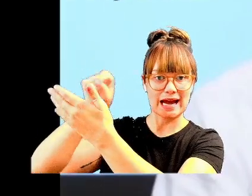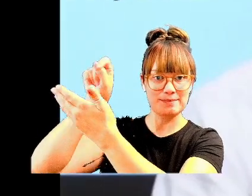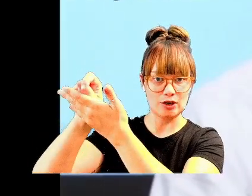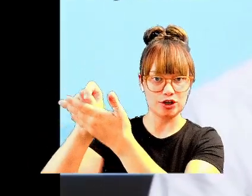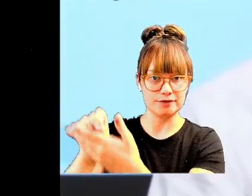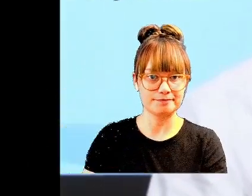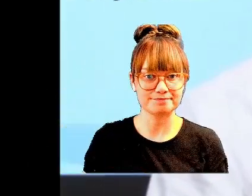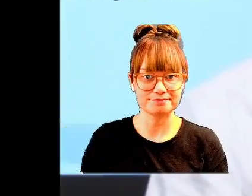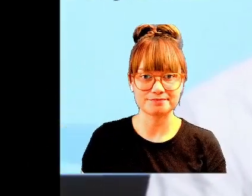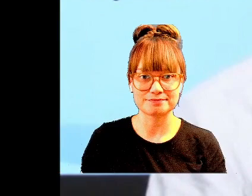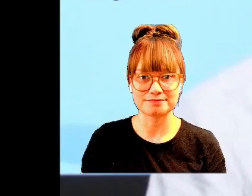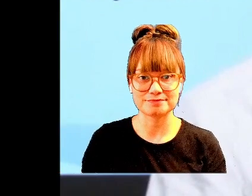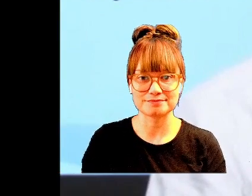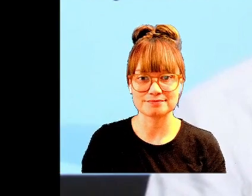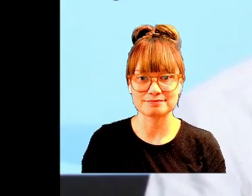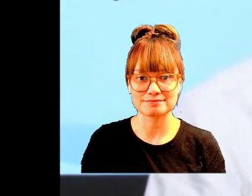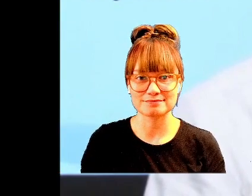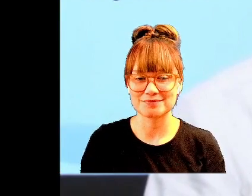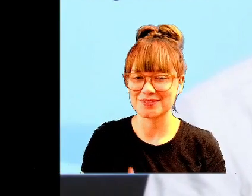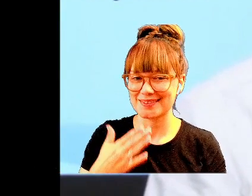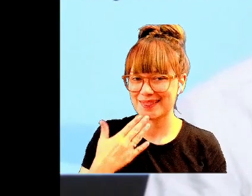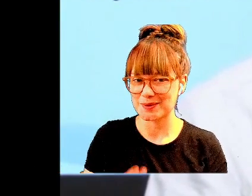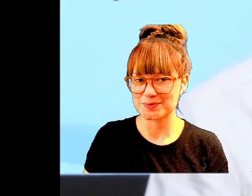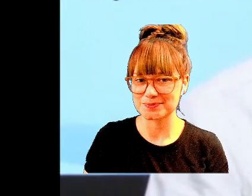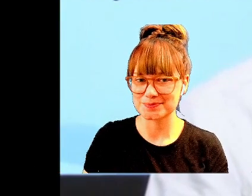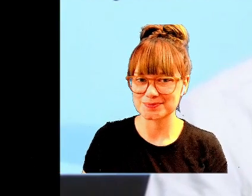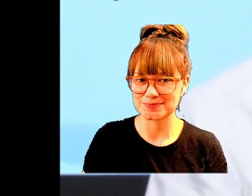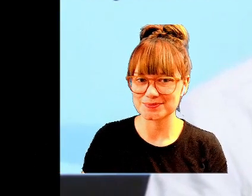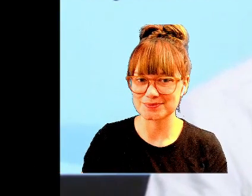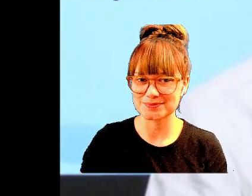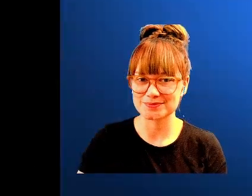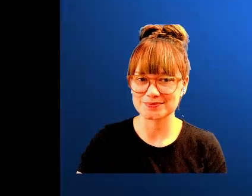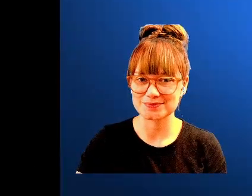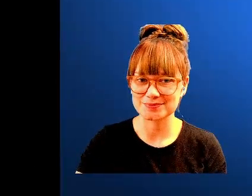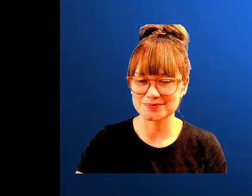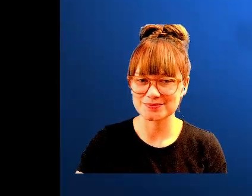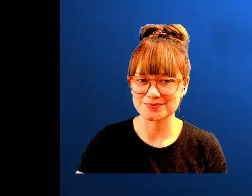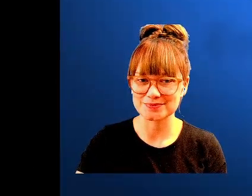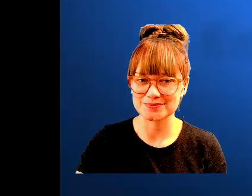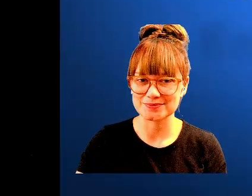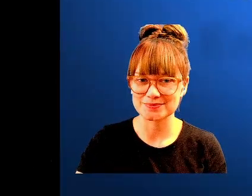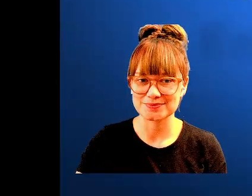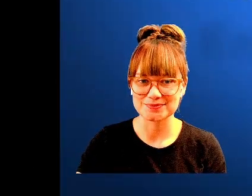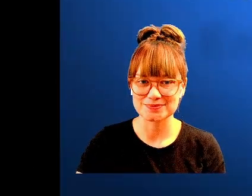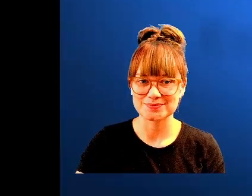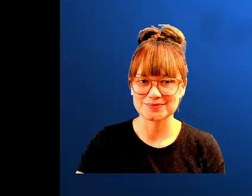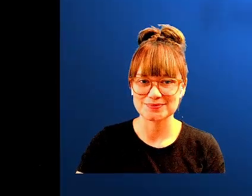time periods. Thank you very much.